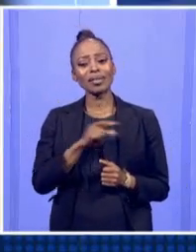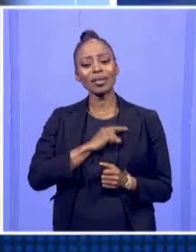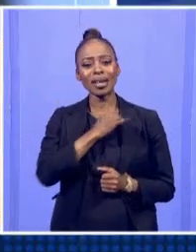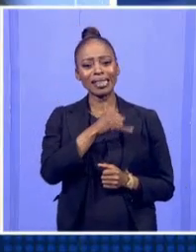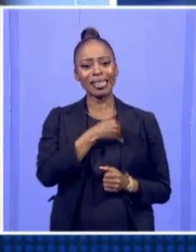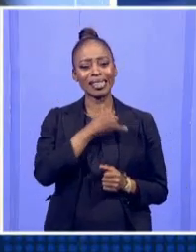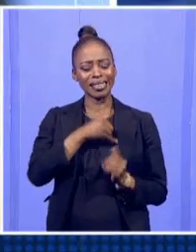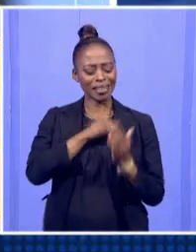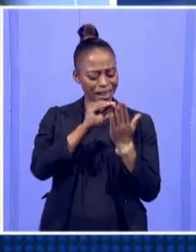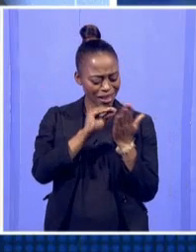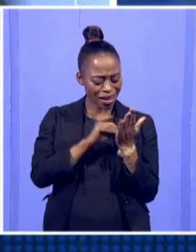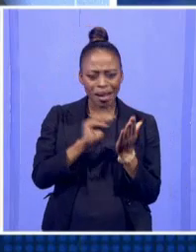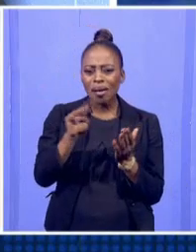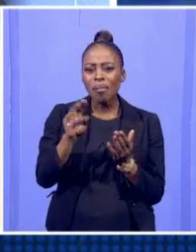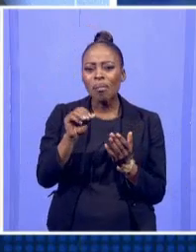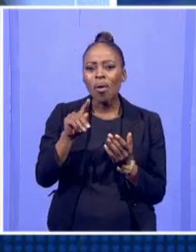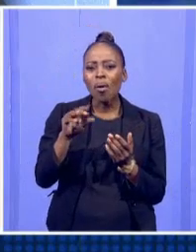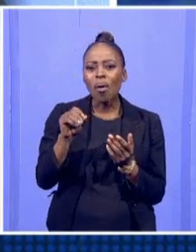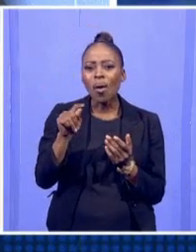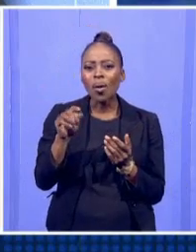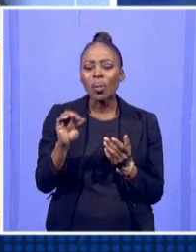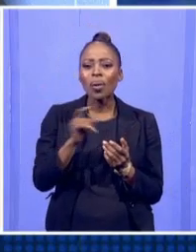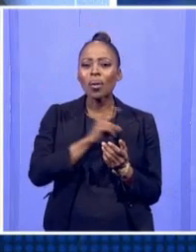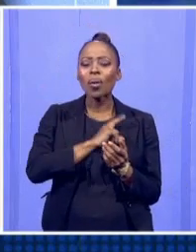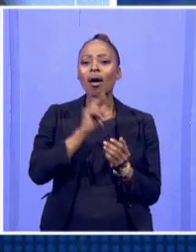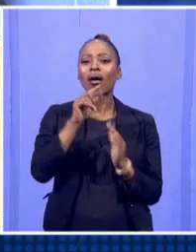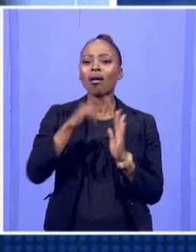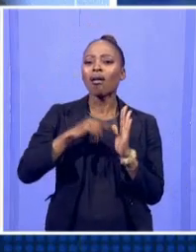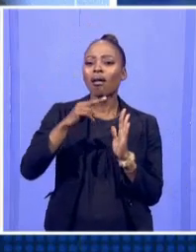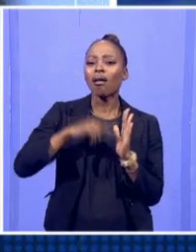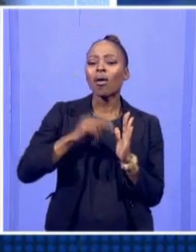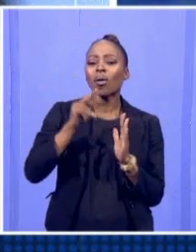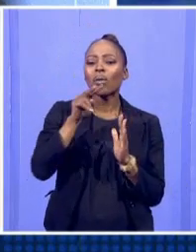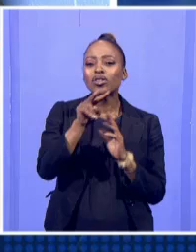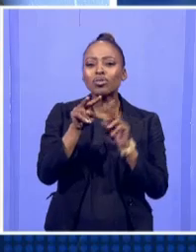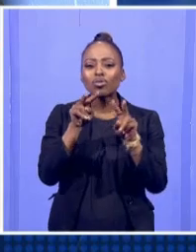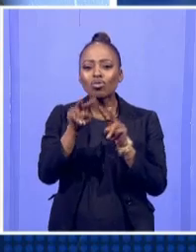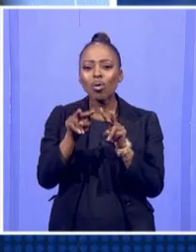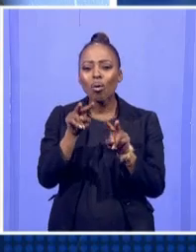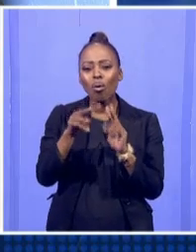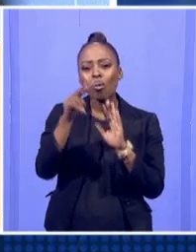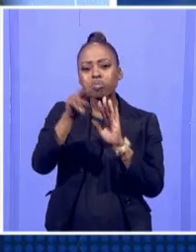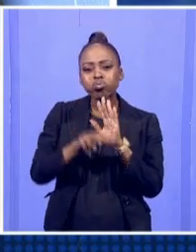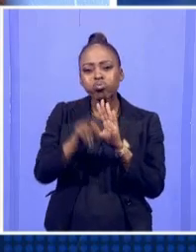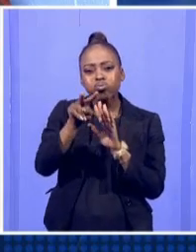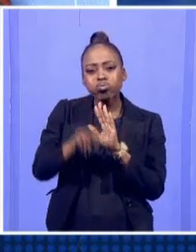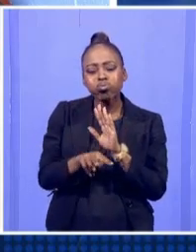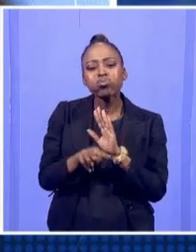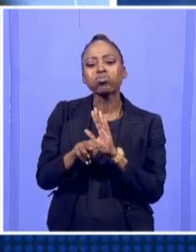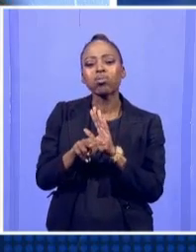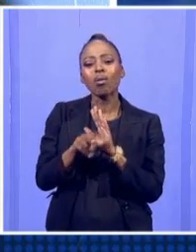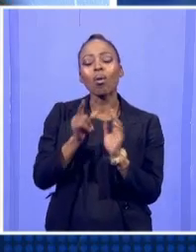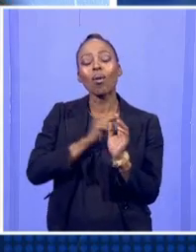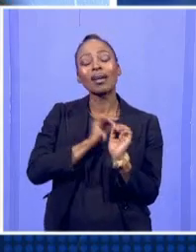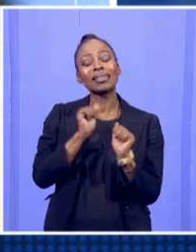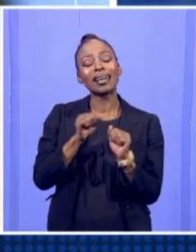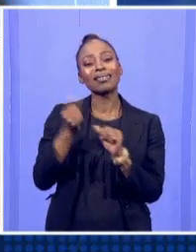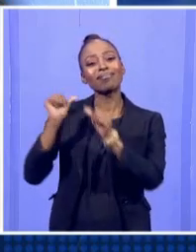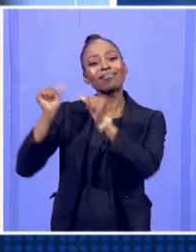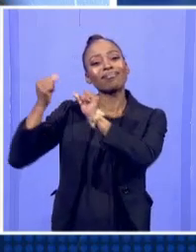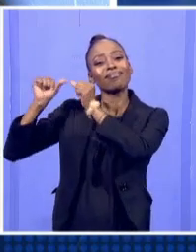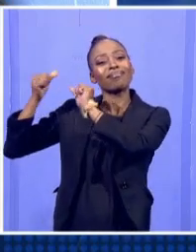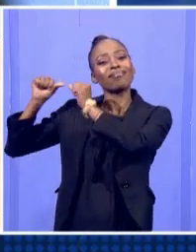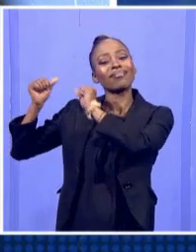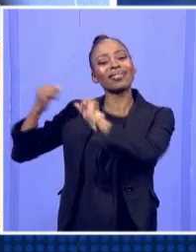surnames, they're the likes of Mokoto, and we're seeing some of the visuals that we're writing that that lineage does go all the way back to